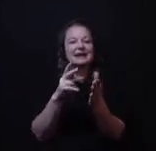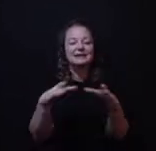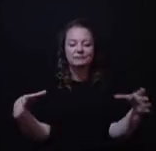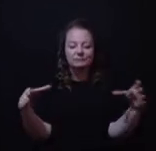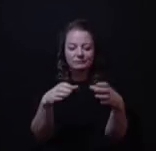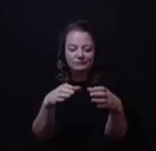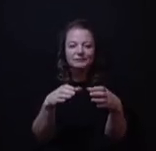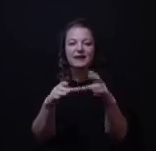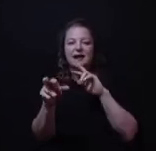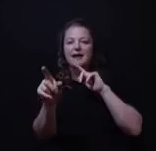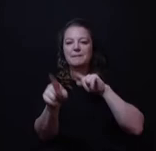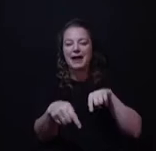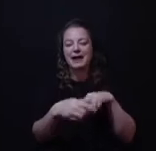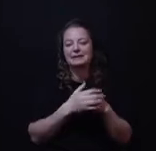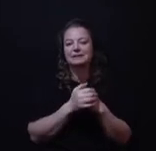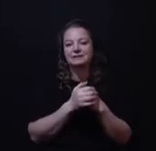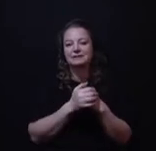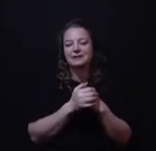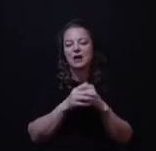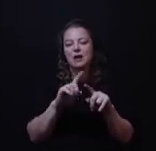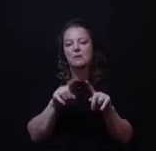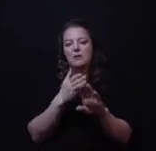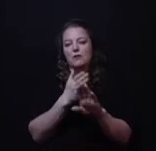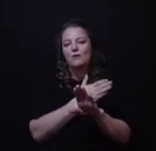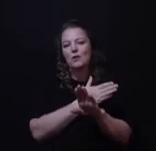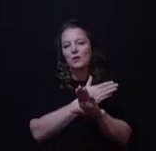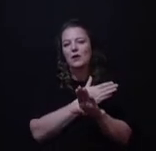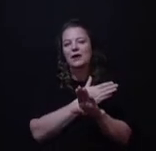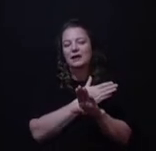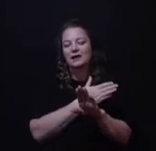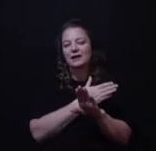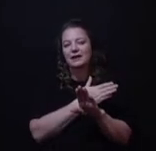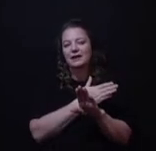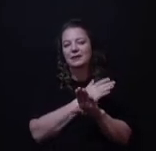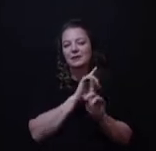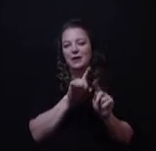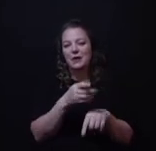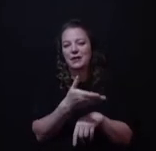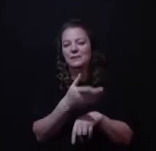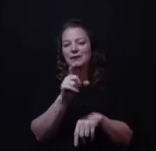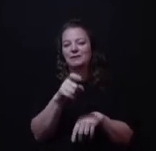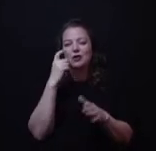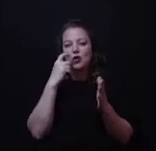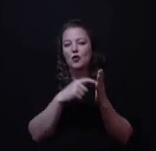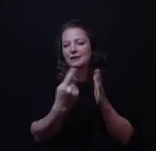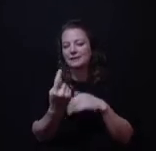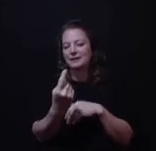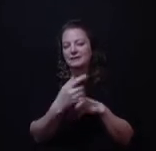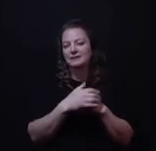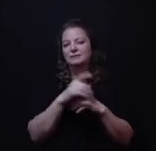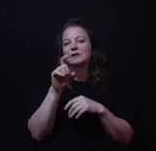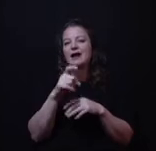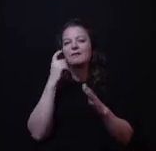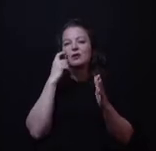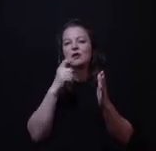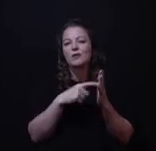collective command. But before we go there, we have to notice something. We have to notice this.